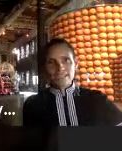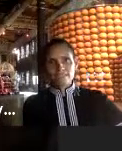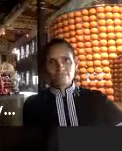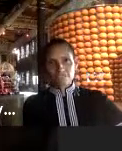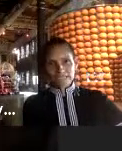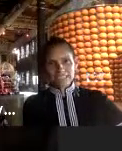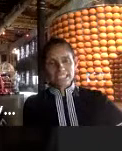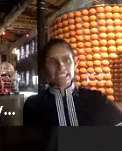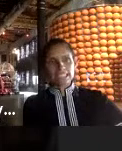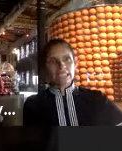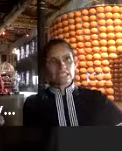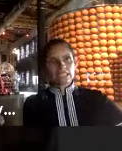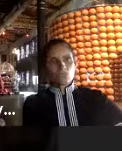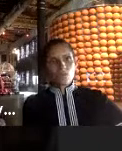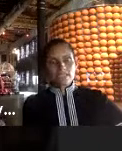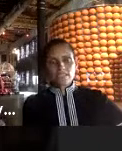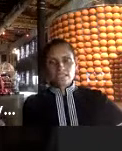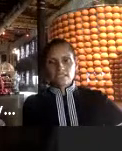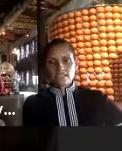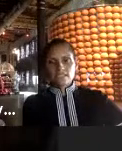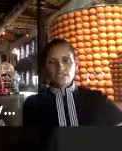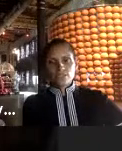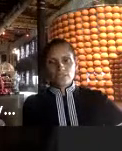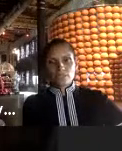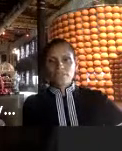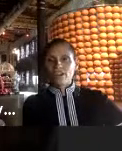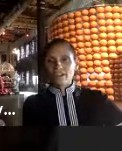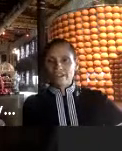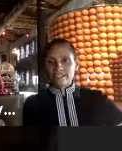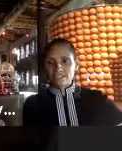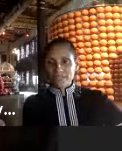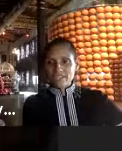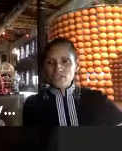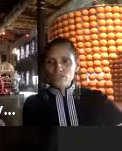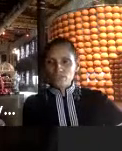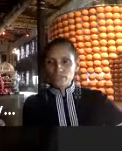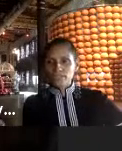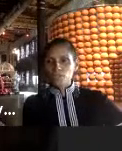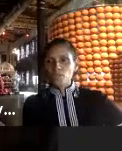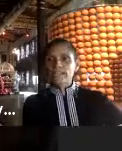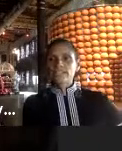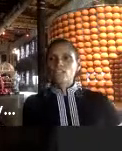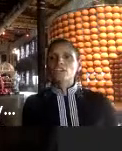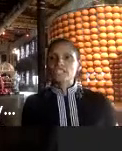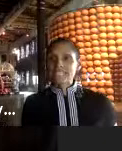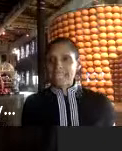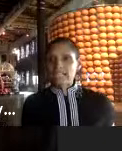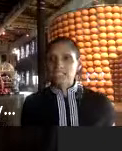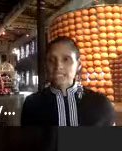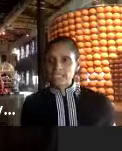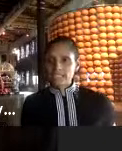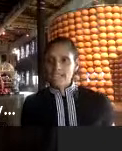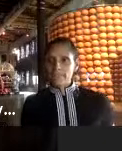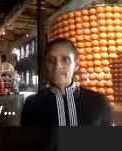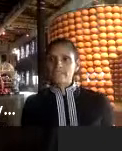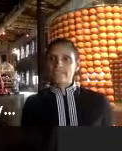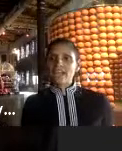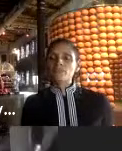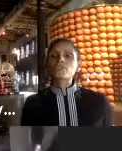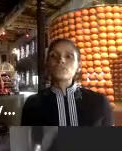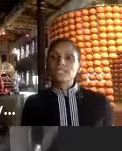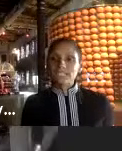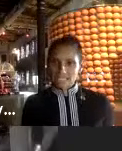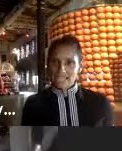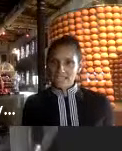we really wanted to bring artists that we knew could work in large scale that had not been given